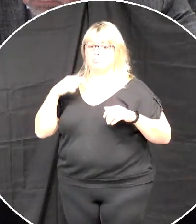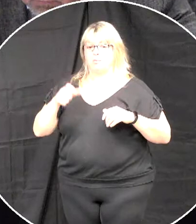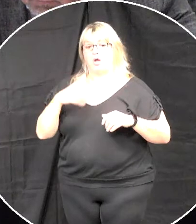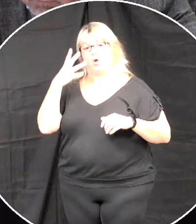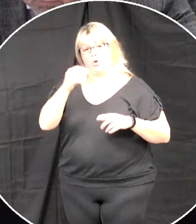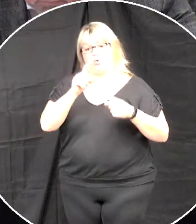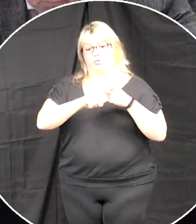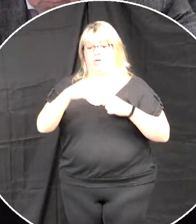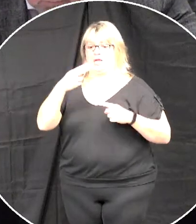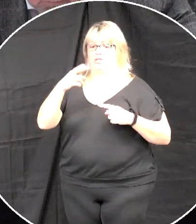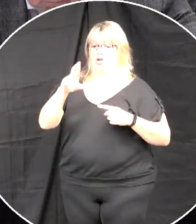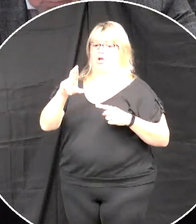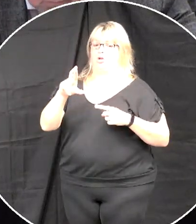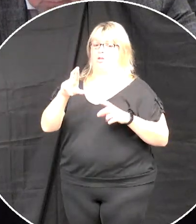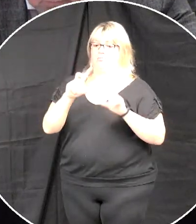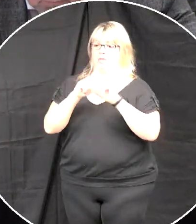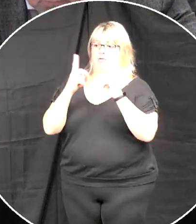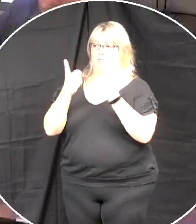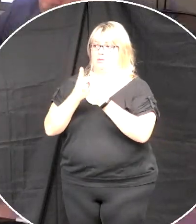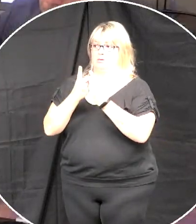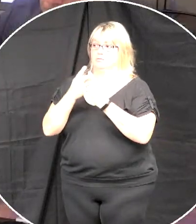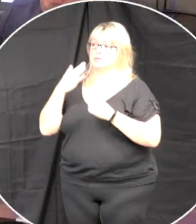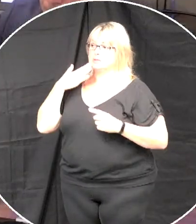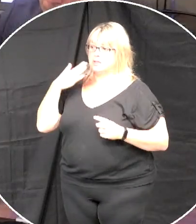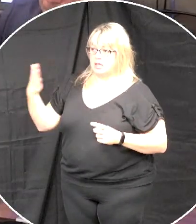Division. Thank you.